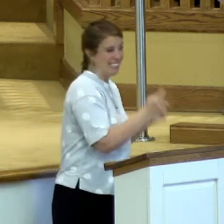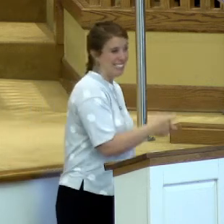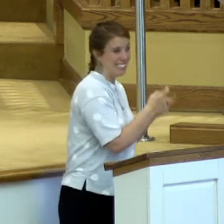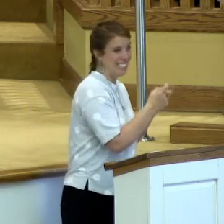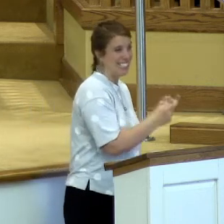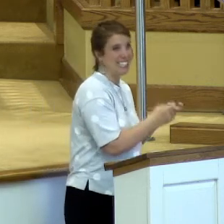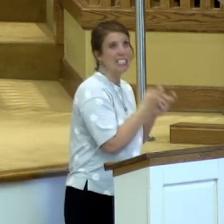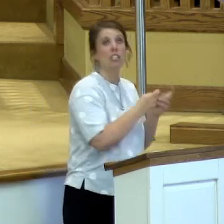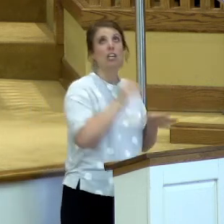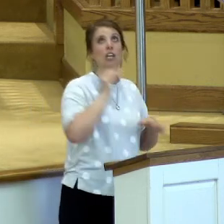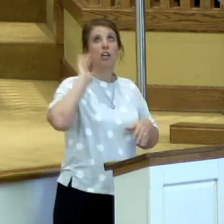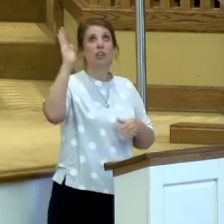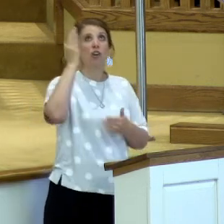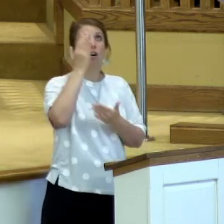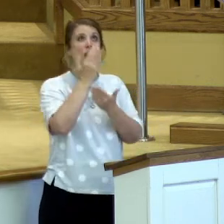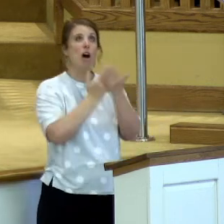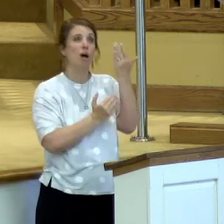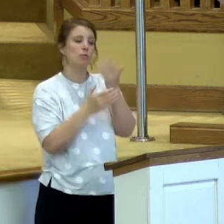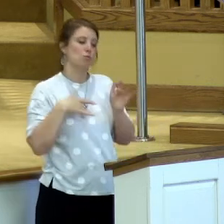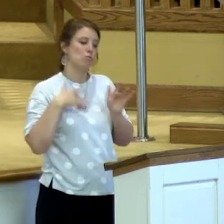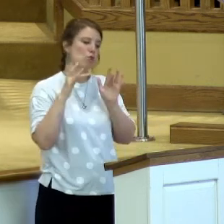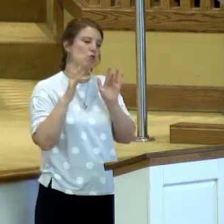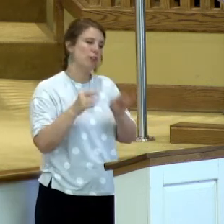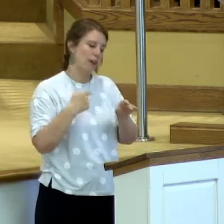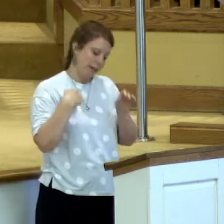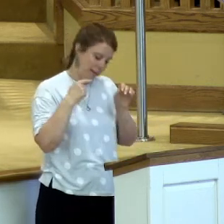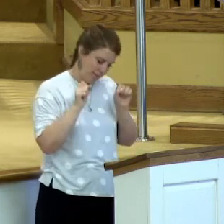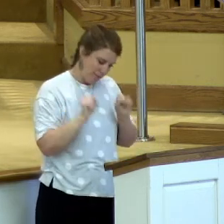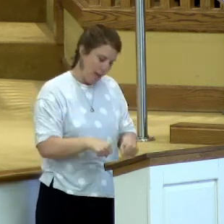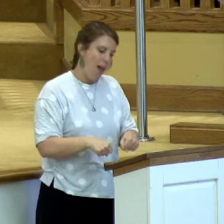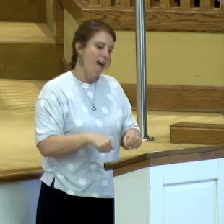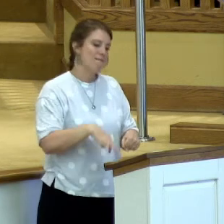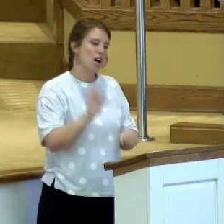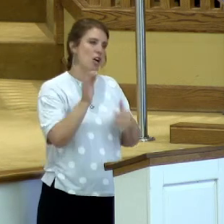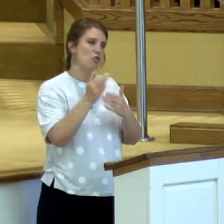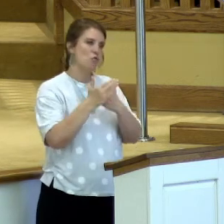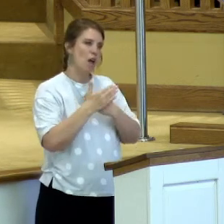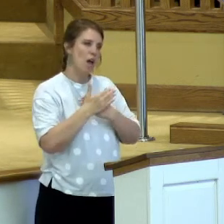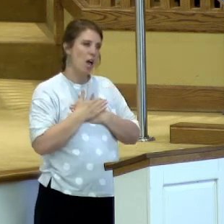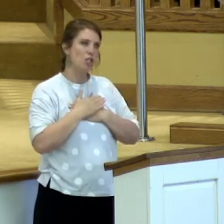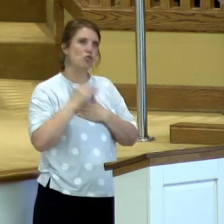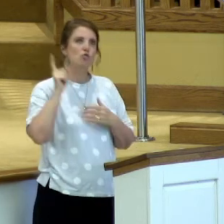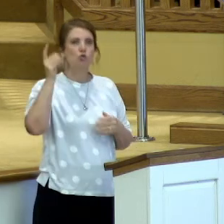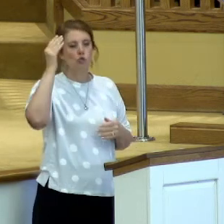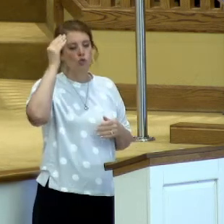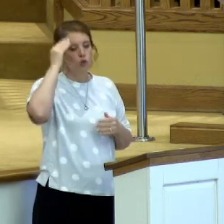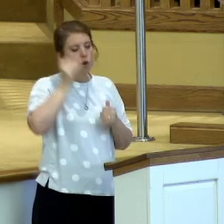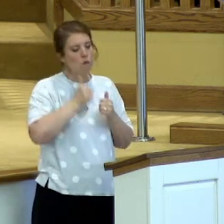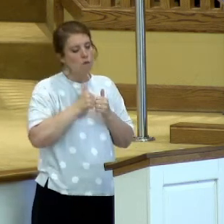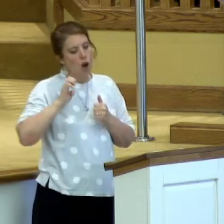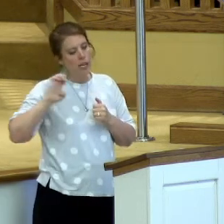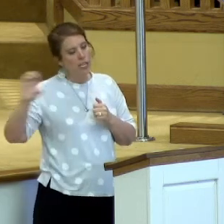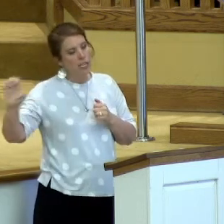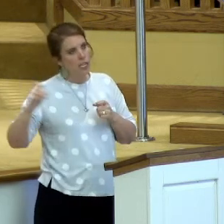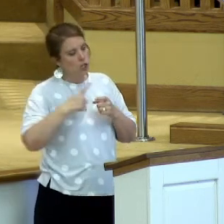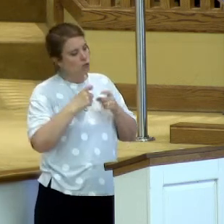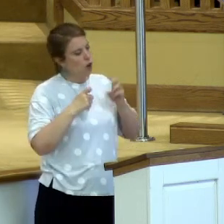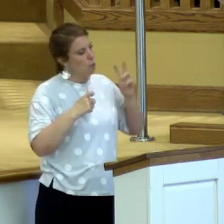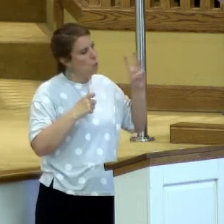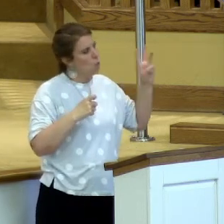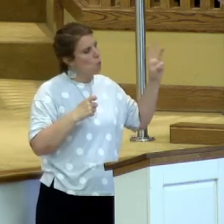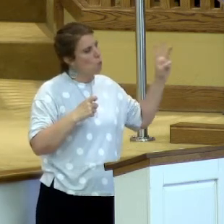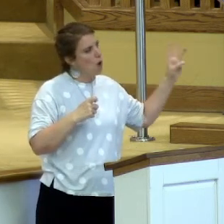your mercy I find rest. 'Cause you know just how far the east is from